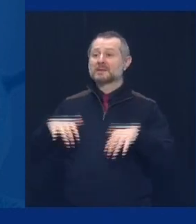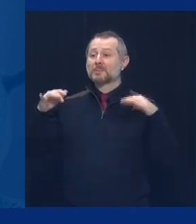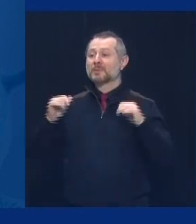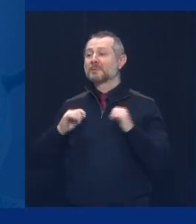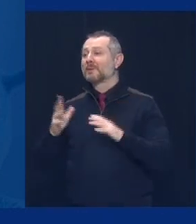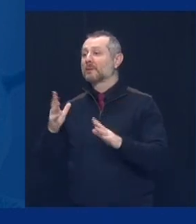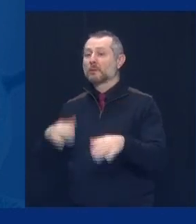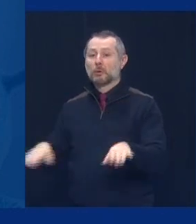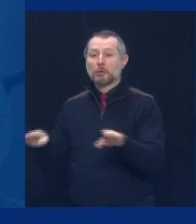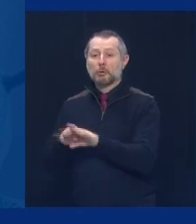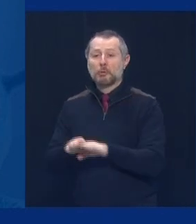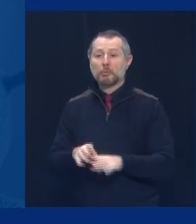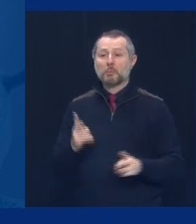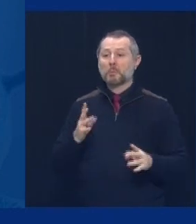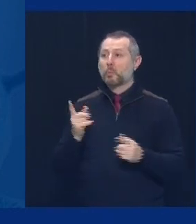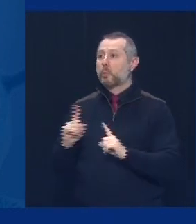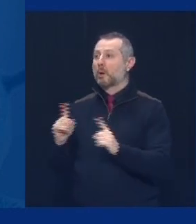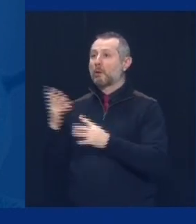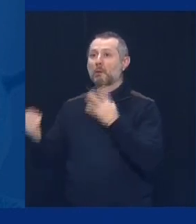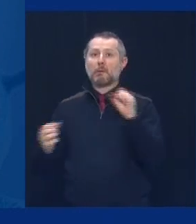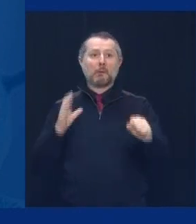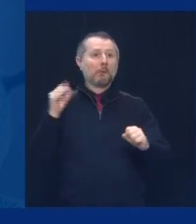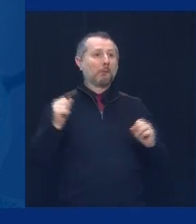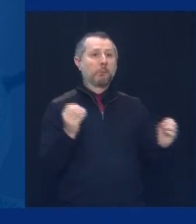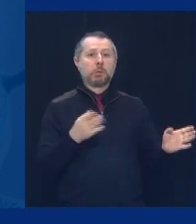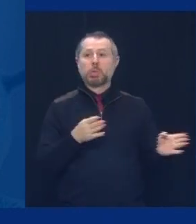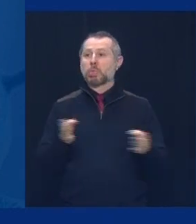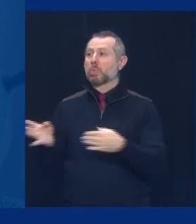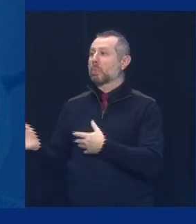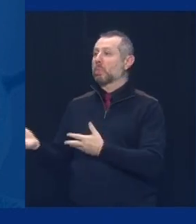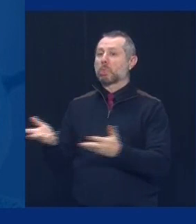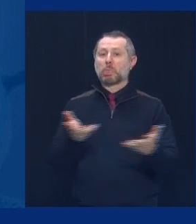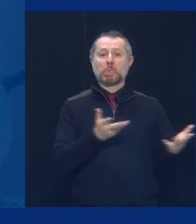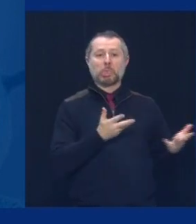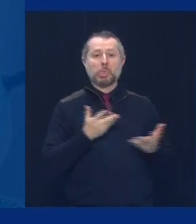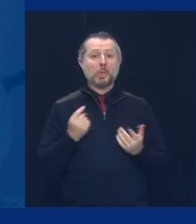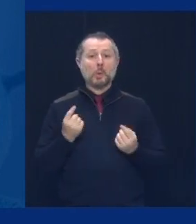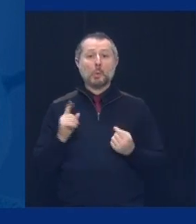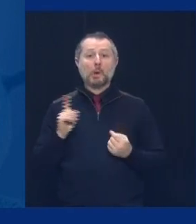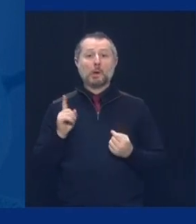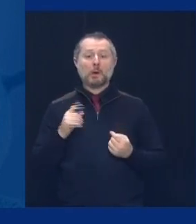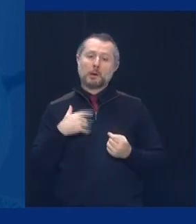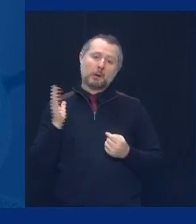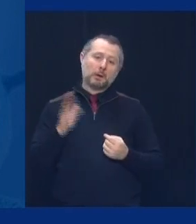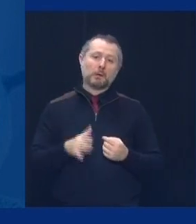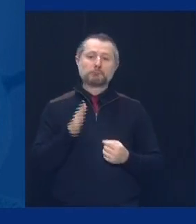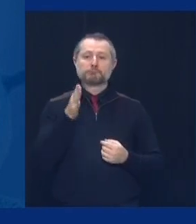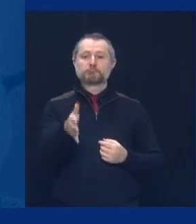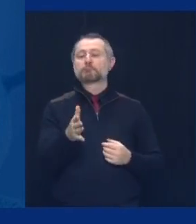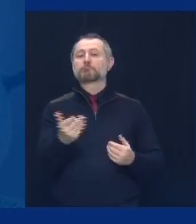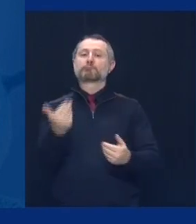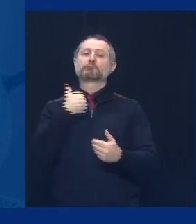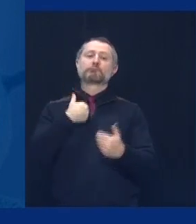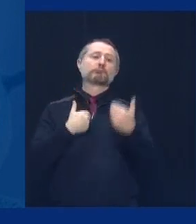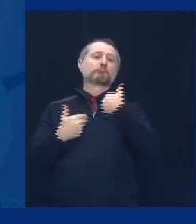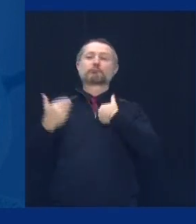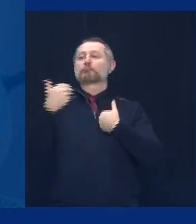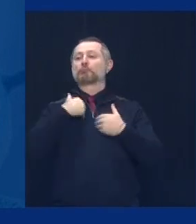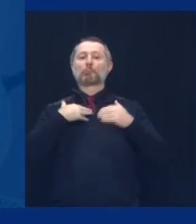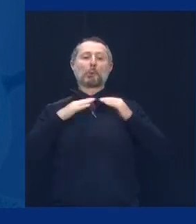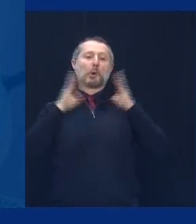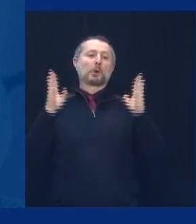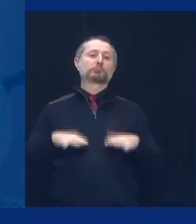gatherings. Where do people go? They go home. Come to my house. We'll go over